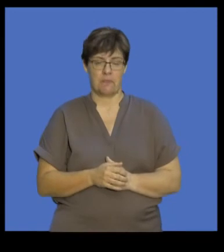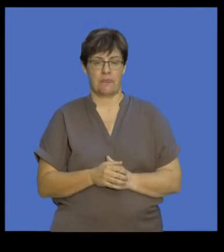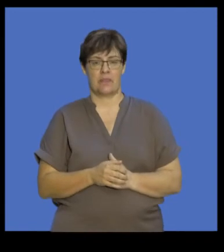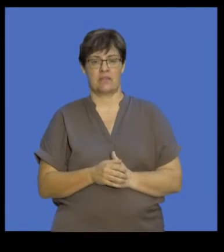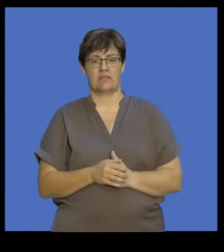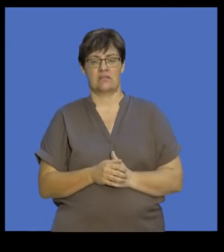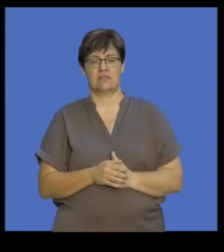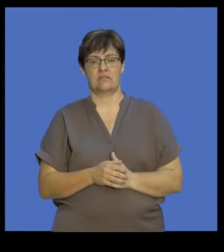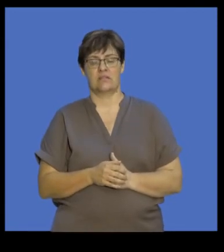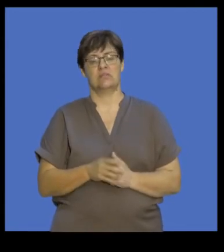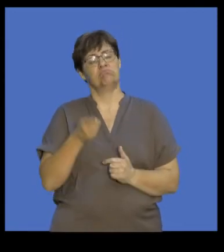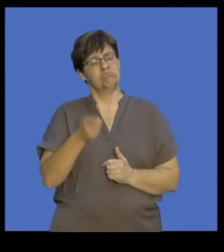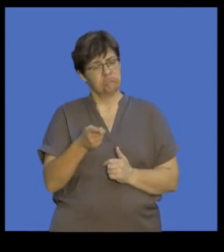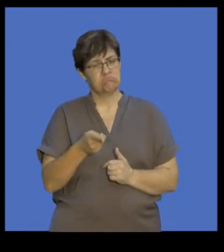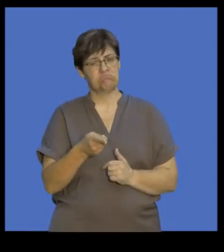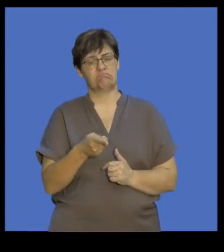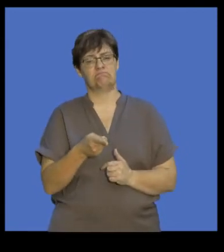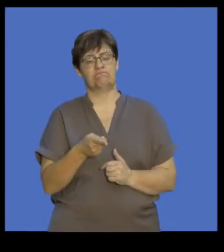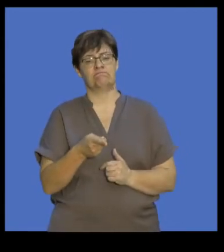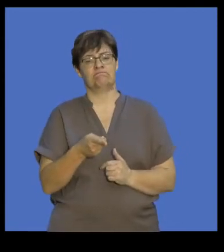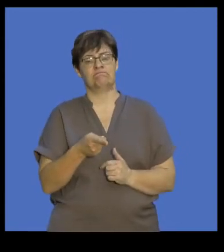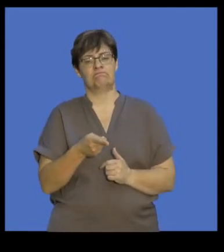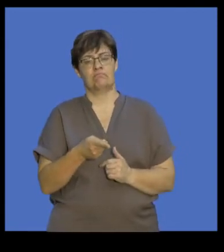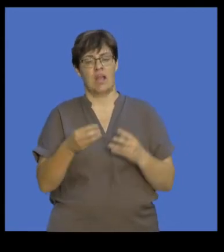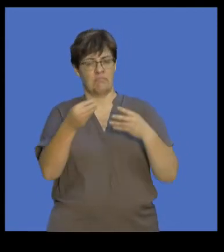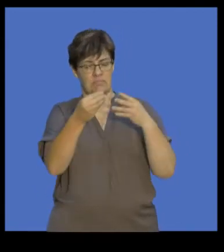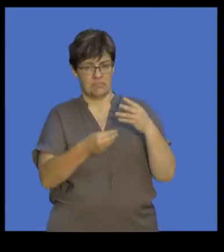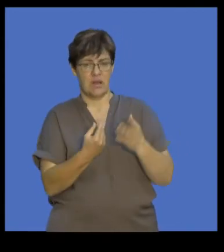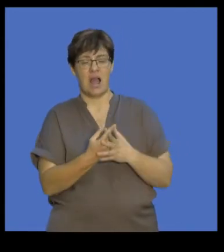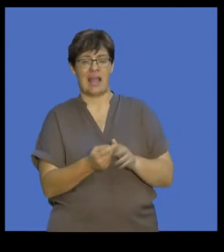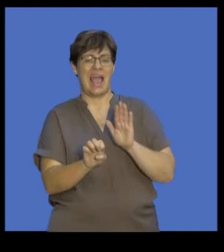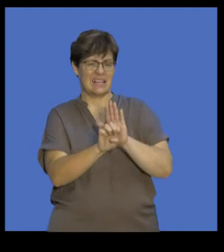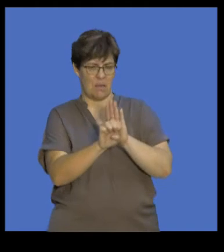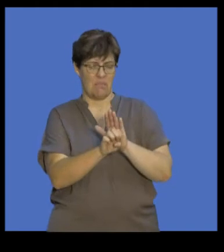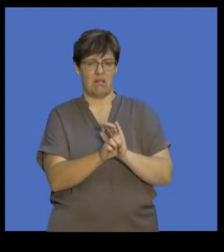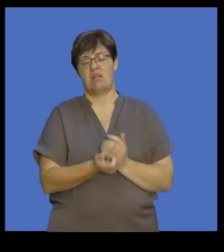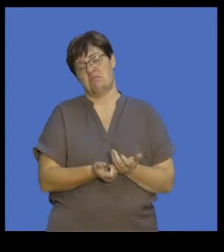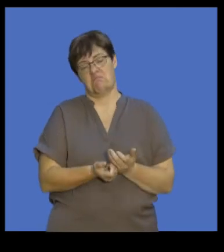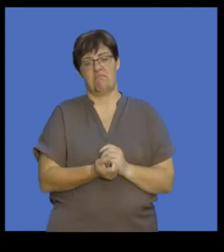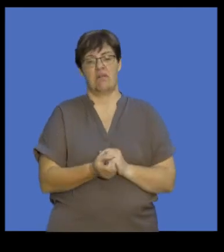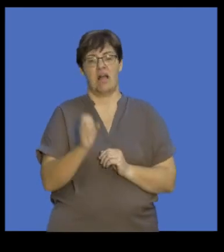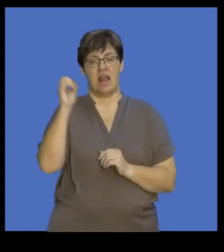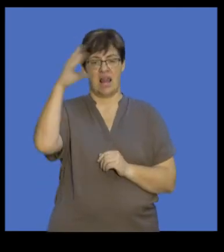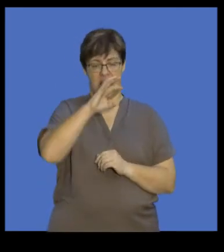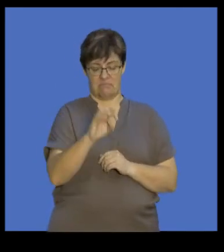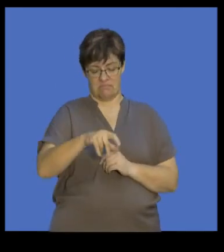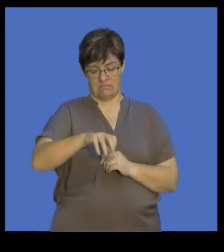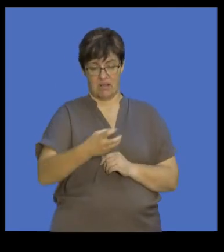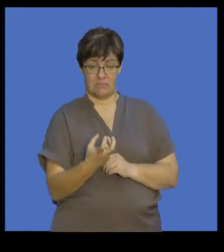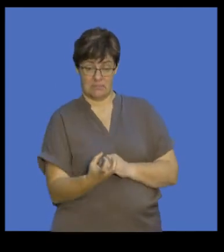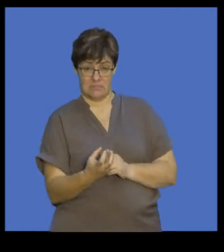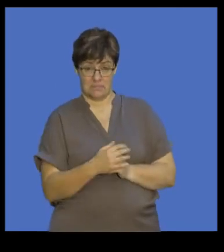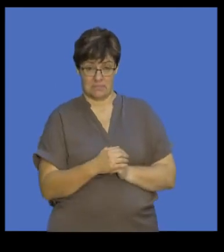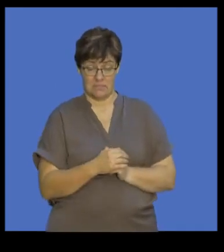So these are components in a circuit. An example is a light bulb. So we can say e.g. light bulb,